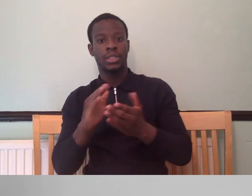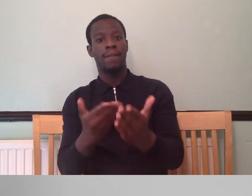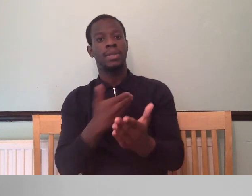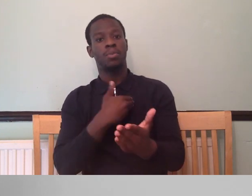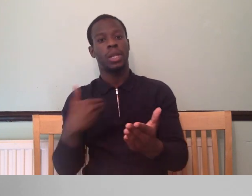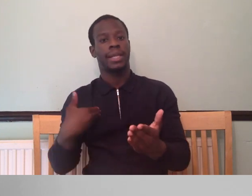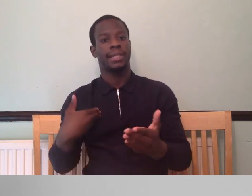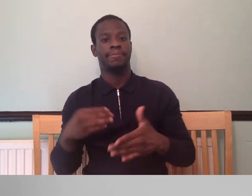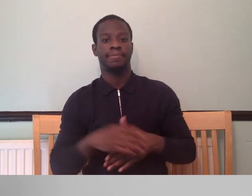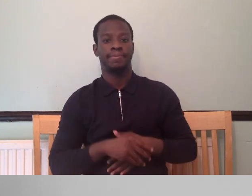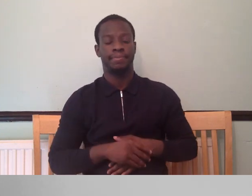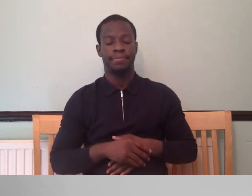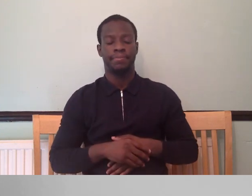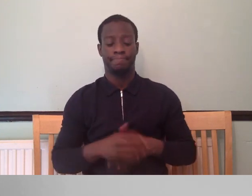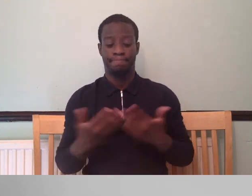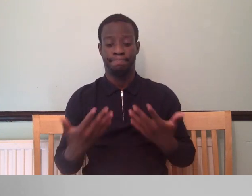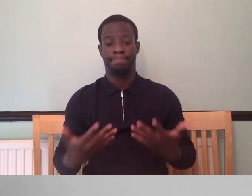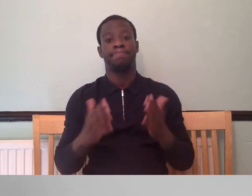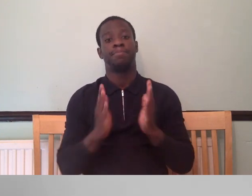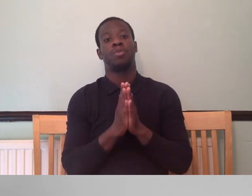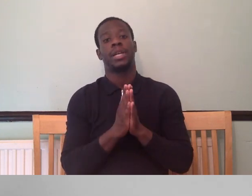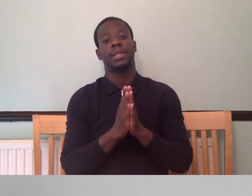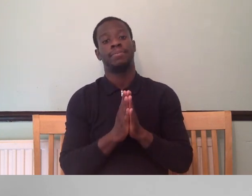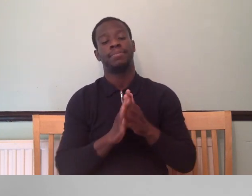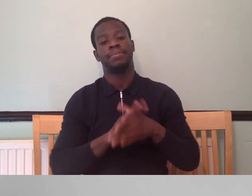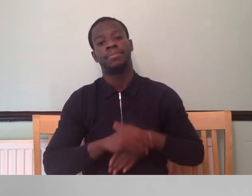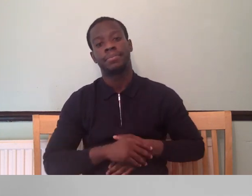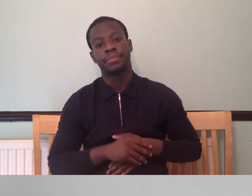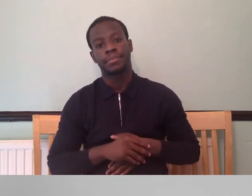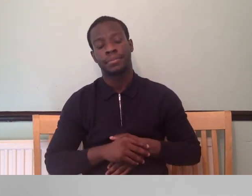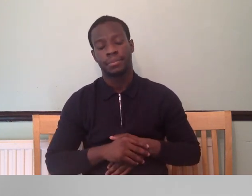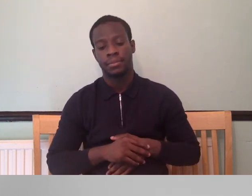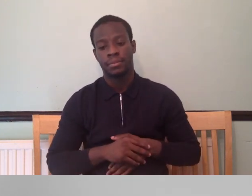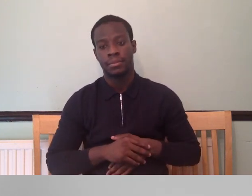They've been a real blessing. Let us pray.